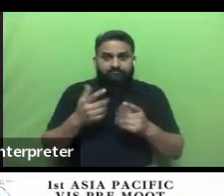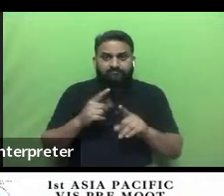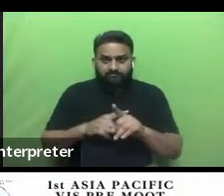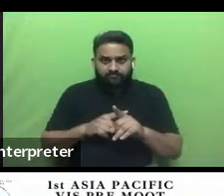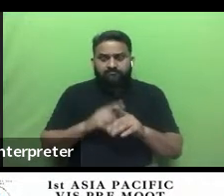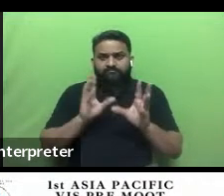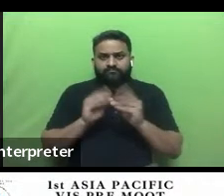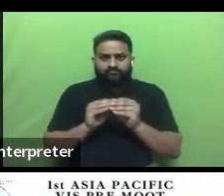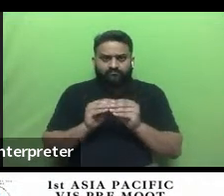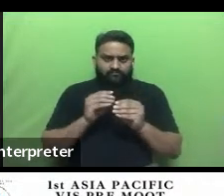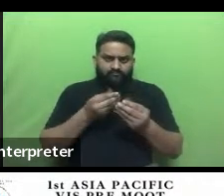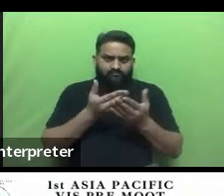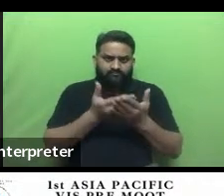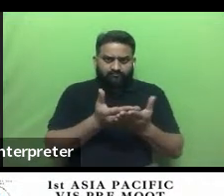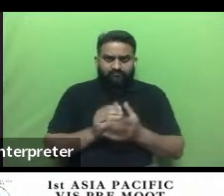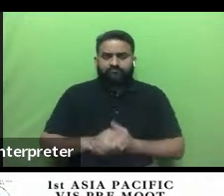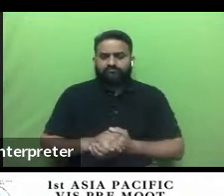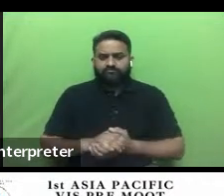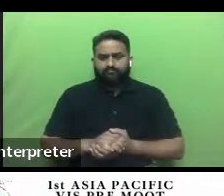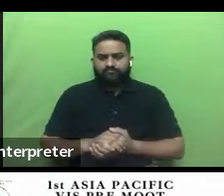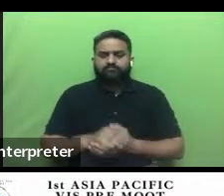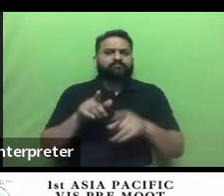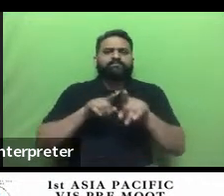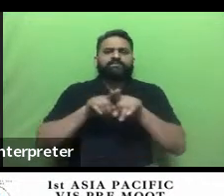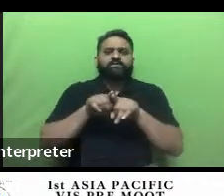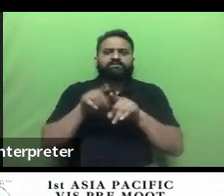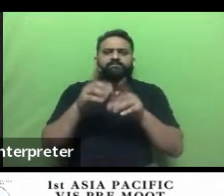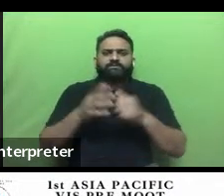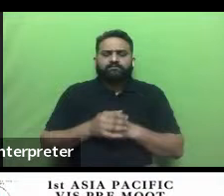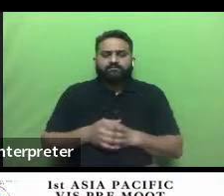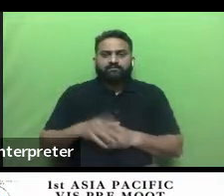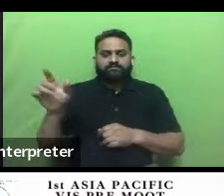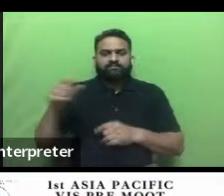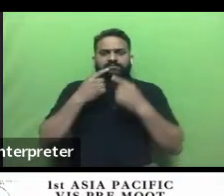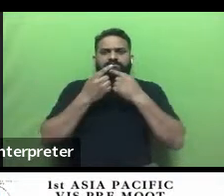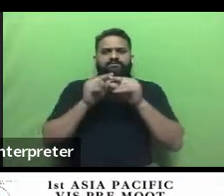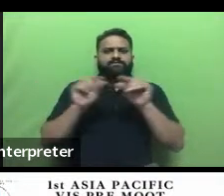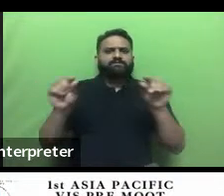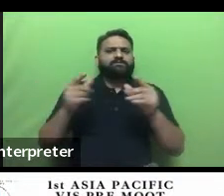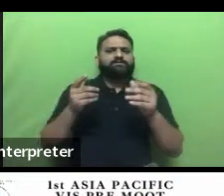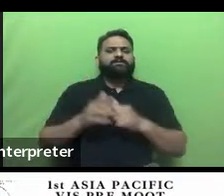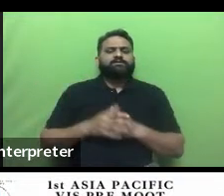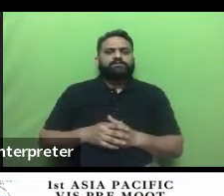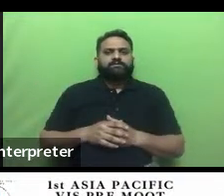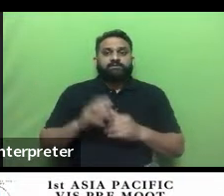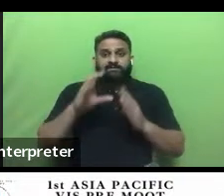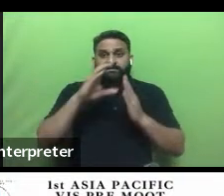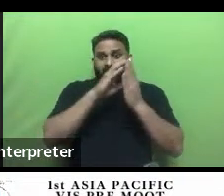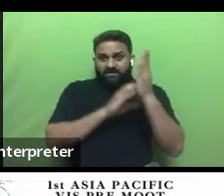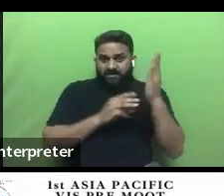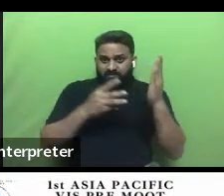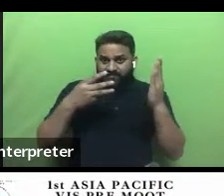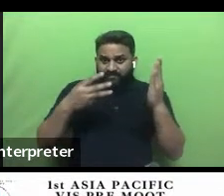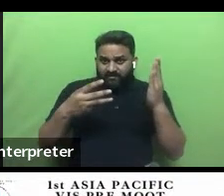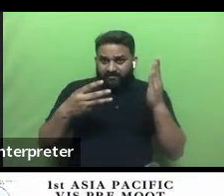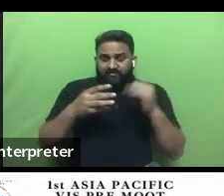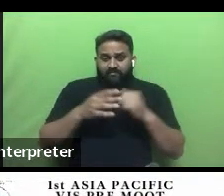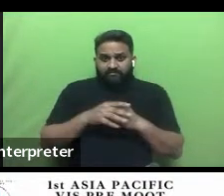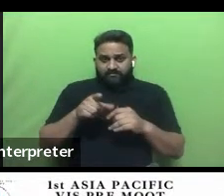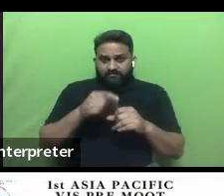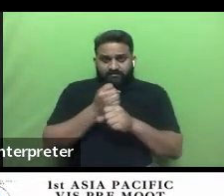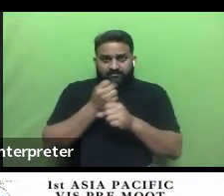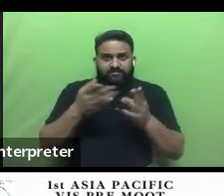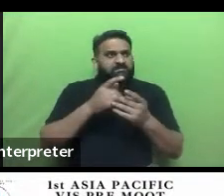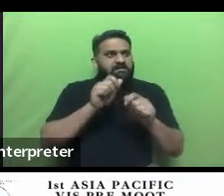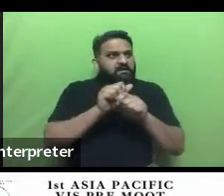obvious. For example, the statement that on paragraph 3, the claimant's general conditions of sale apply to